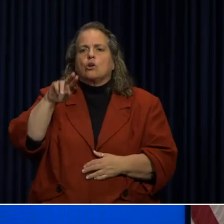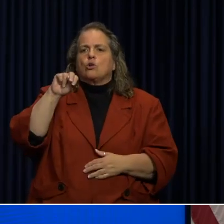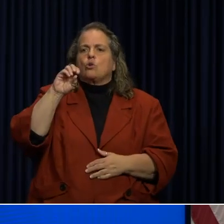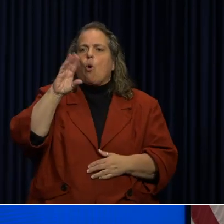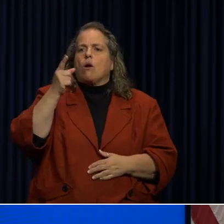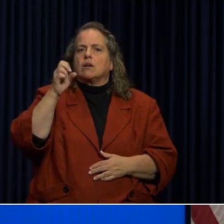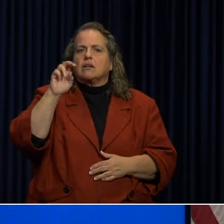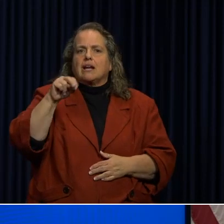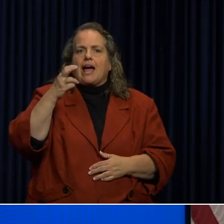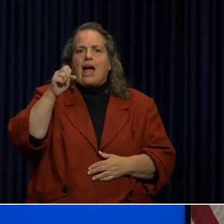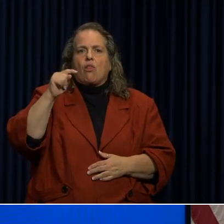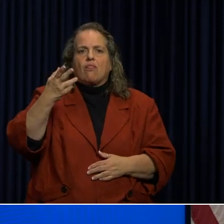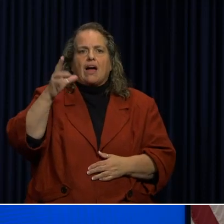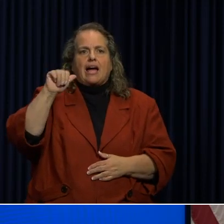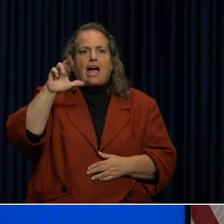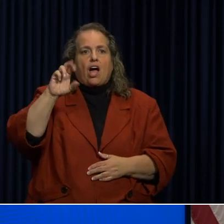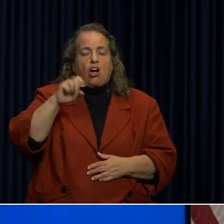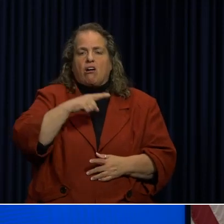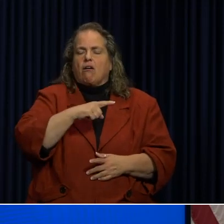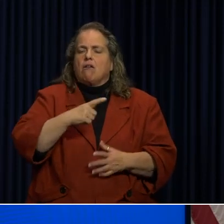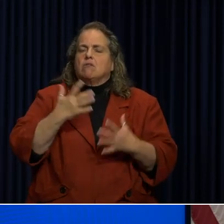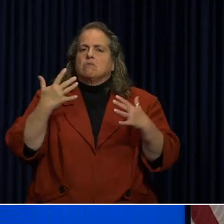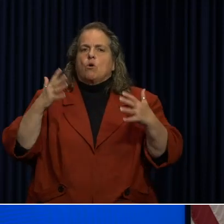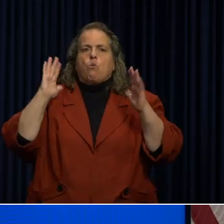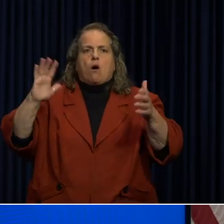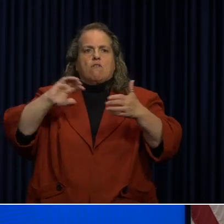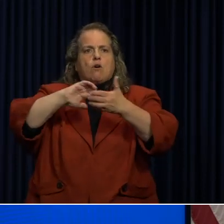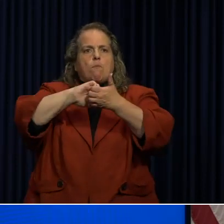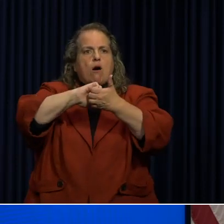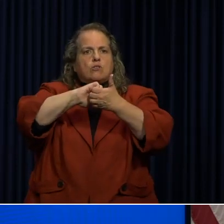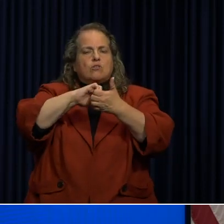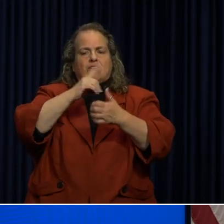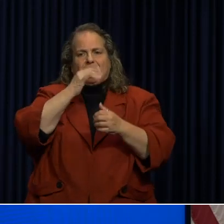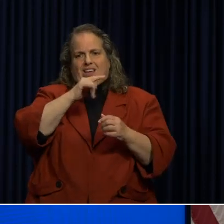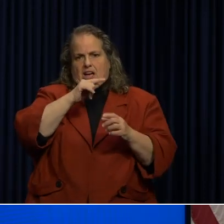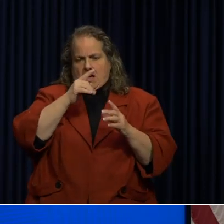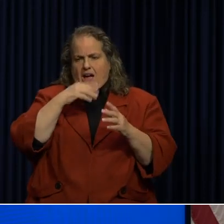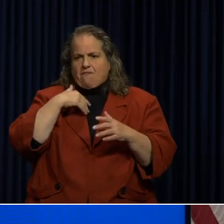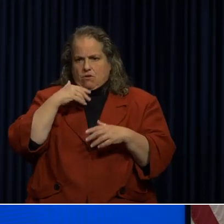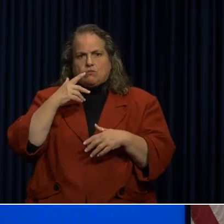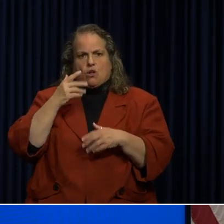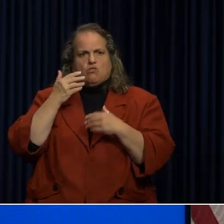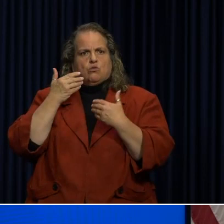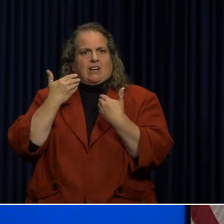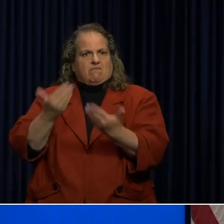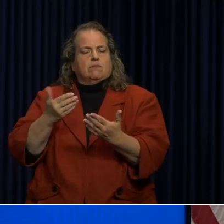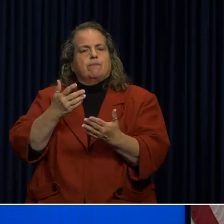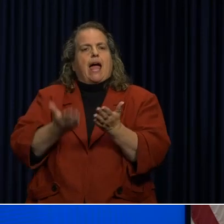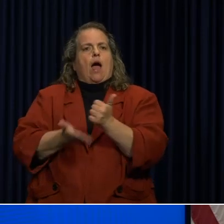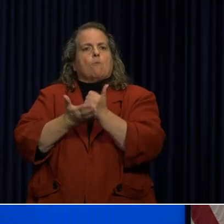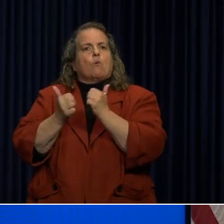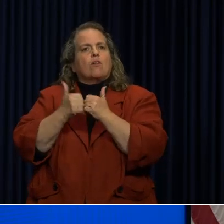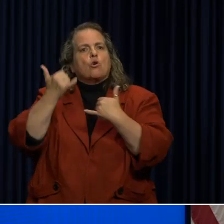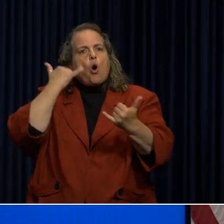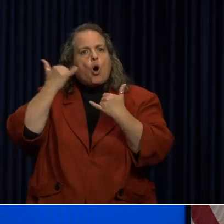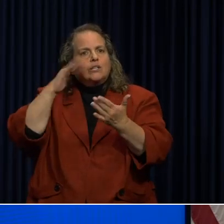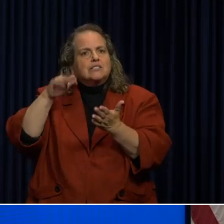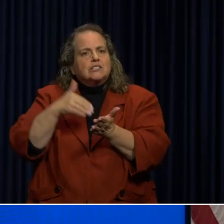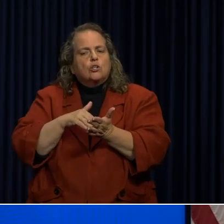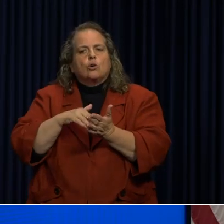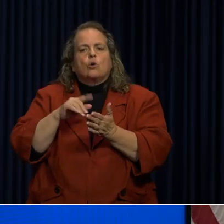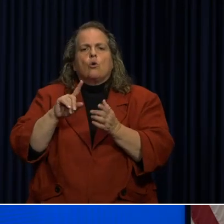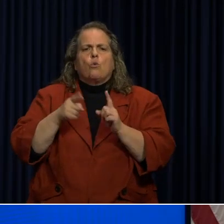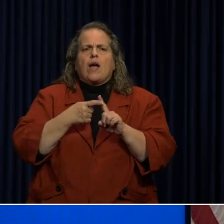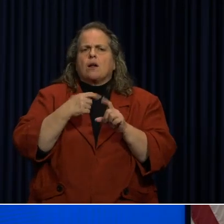a partner. They have stood up their call center. They are providing support to facilities around when they make decisions to